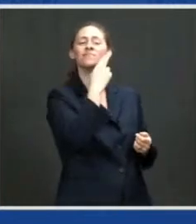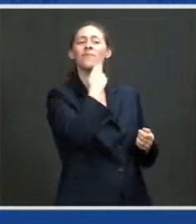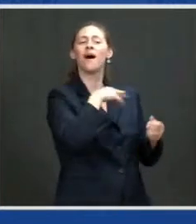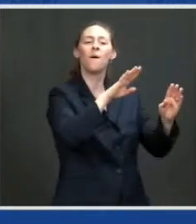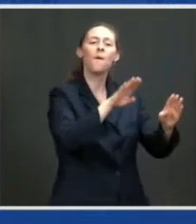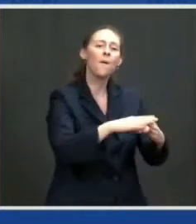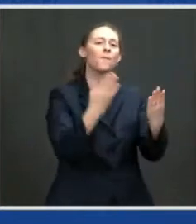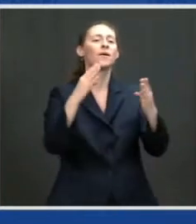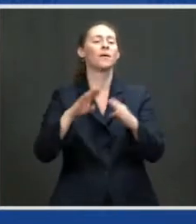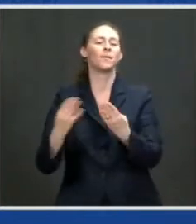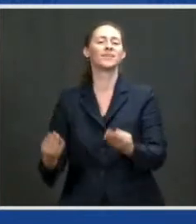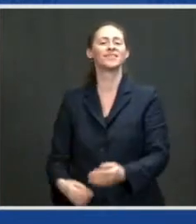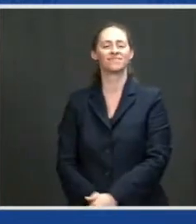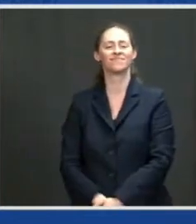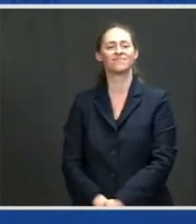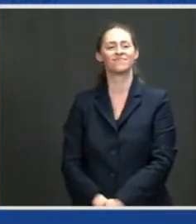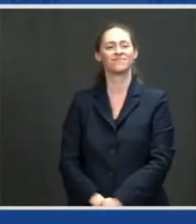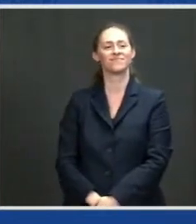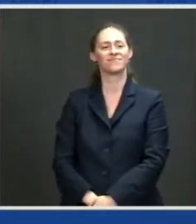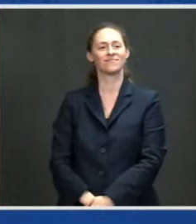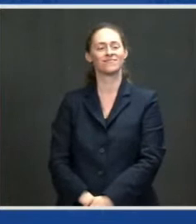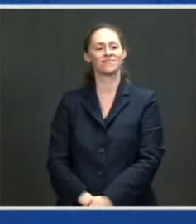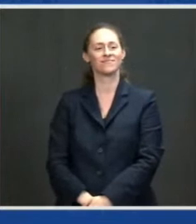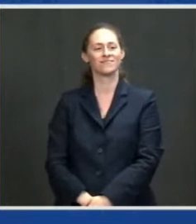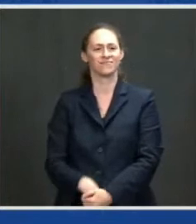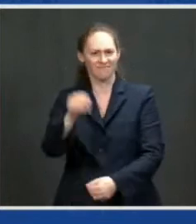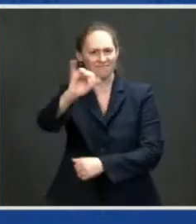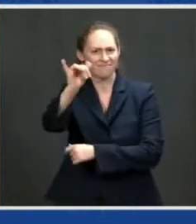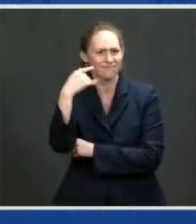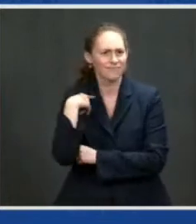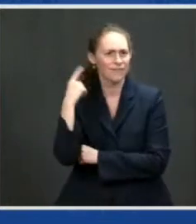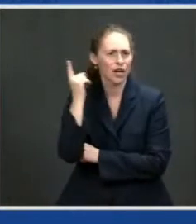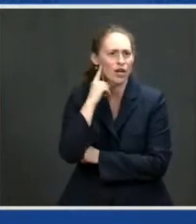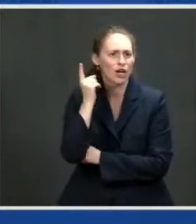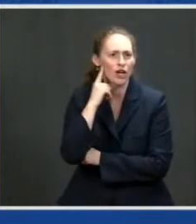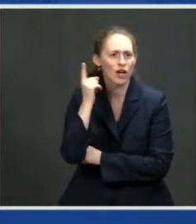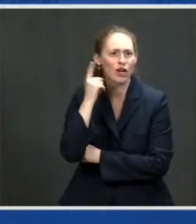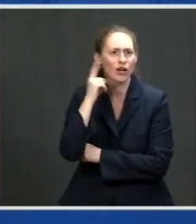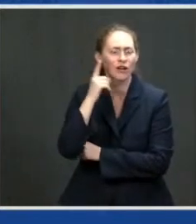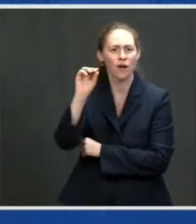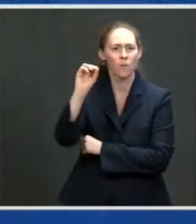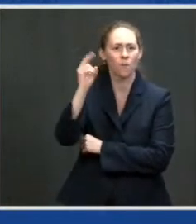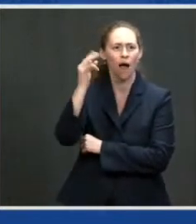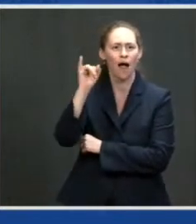night's vaccine lottery, Ohio has a new millionaire.